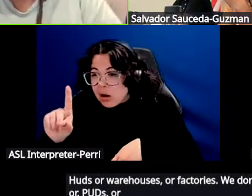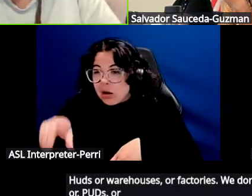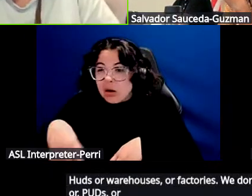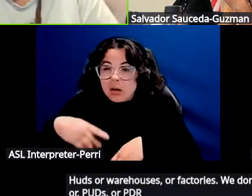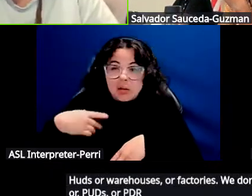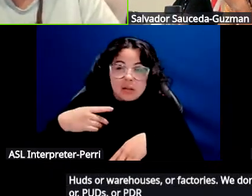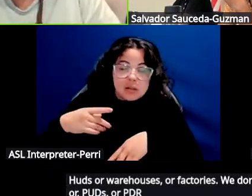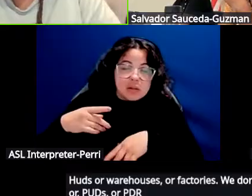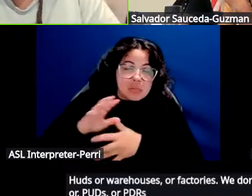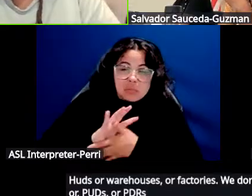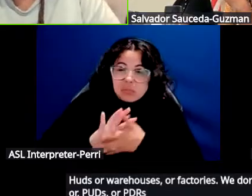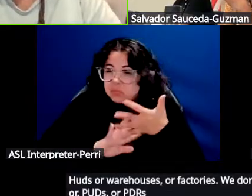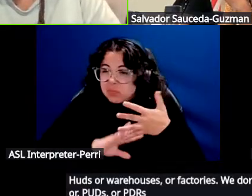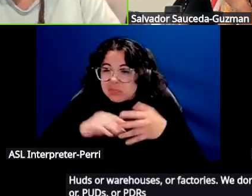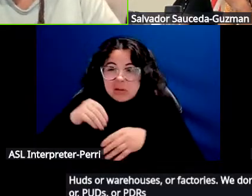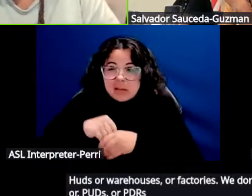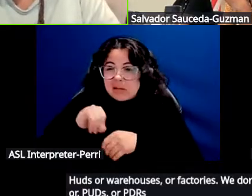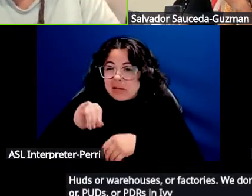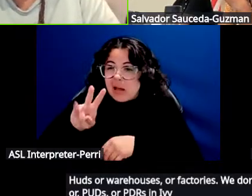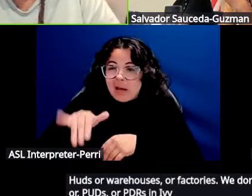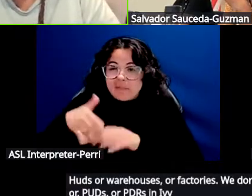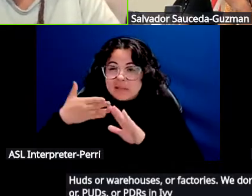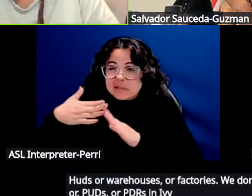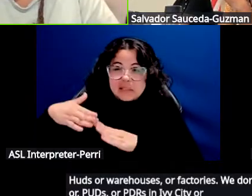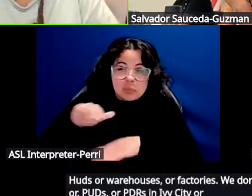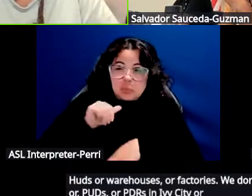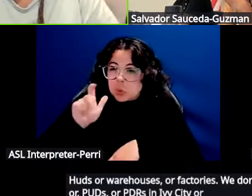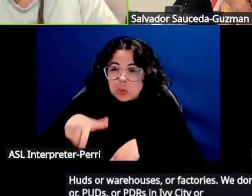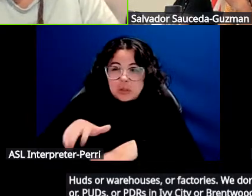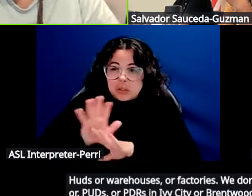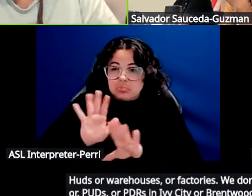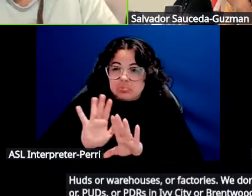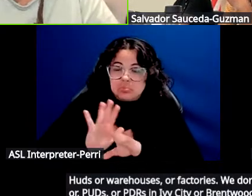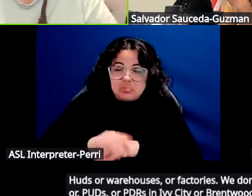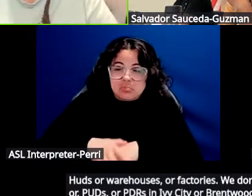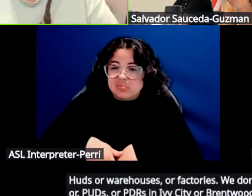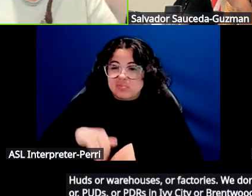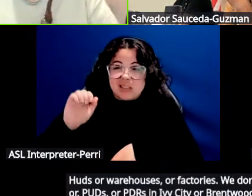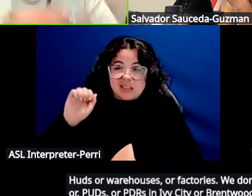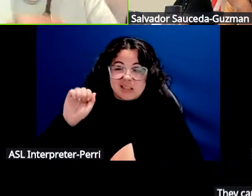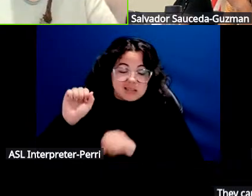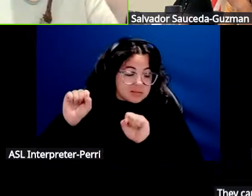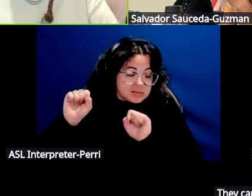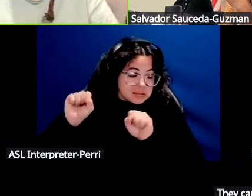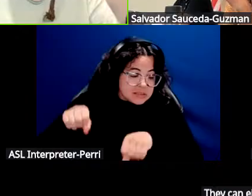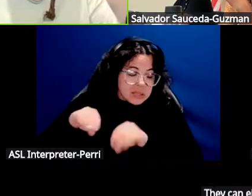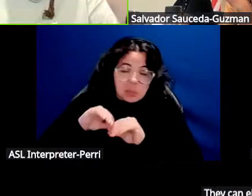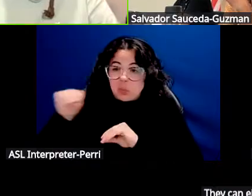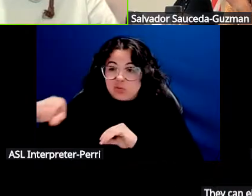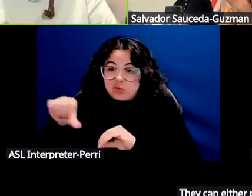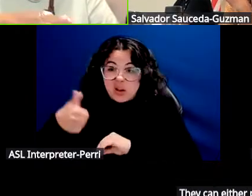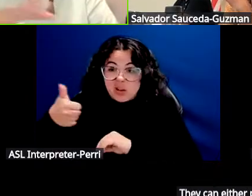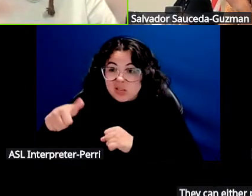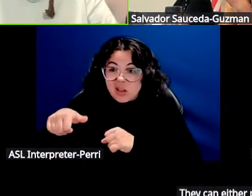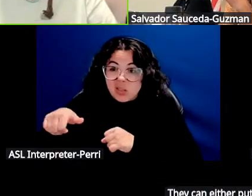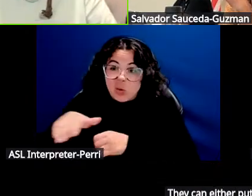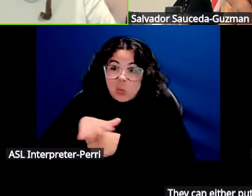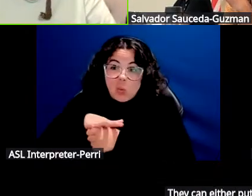PDRs in Ivy City or Brentwood. They can either put it in another ward